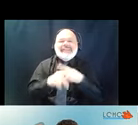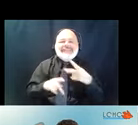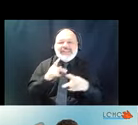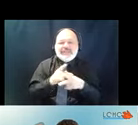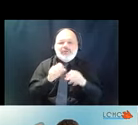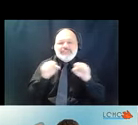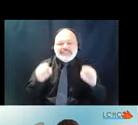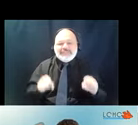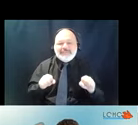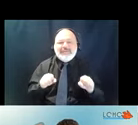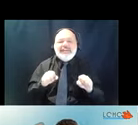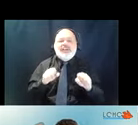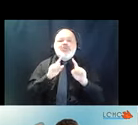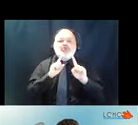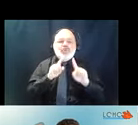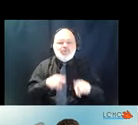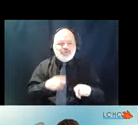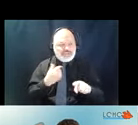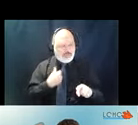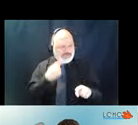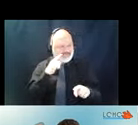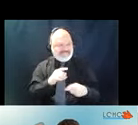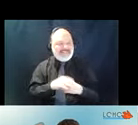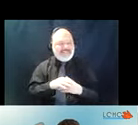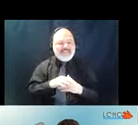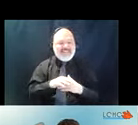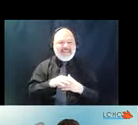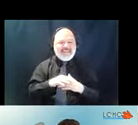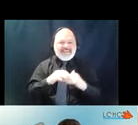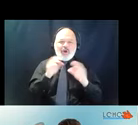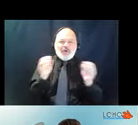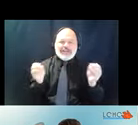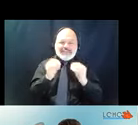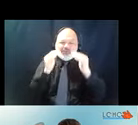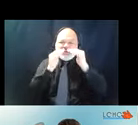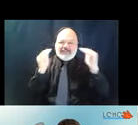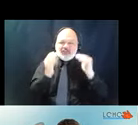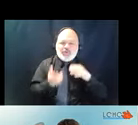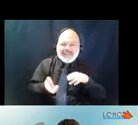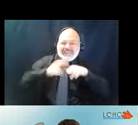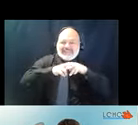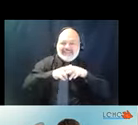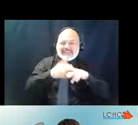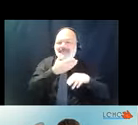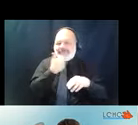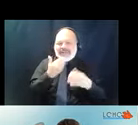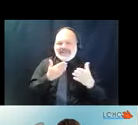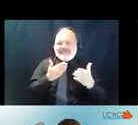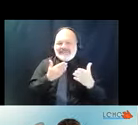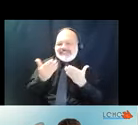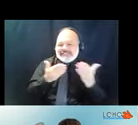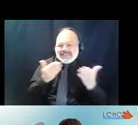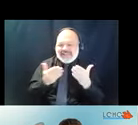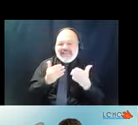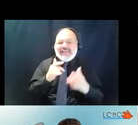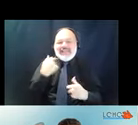level solutions that we see at an organizational level to increase and better serve Latino immigrant